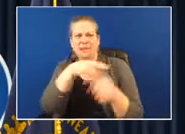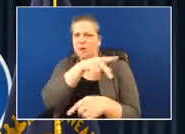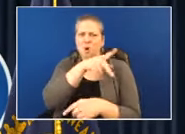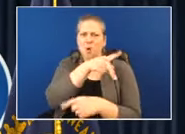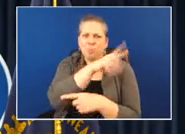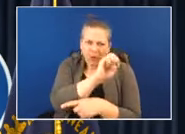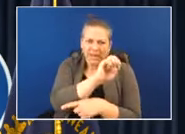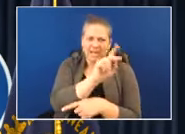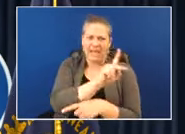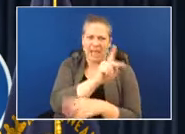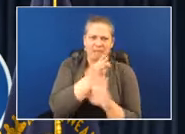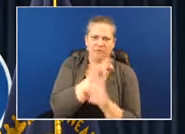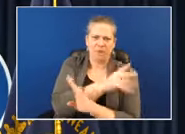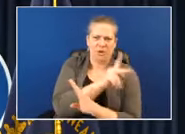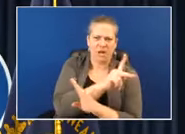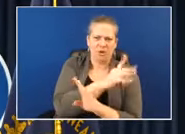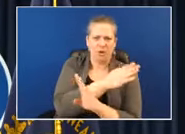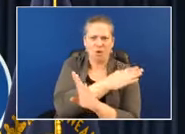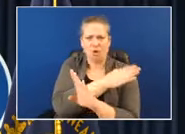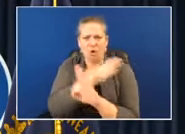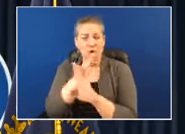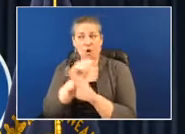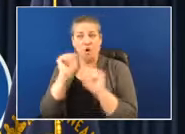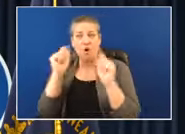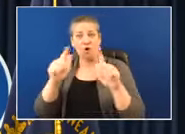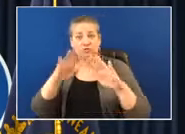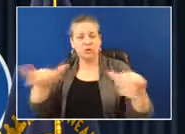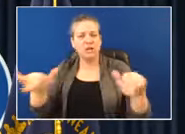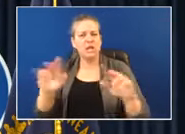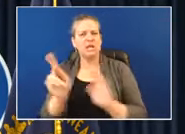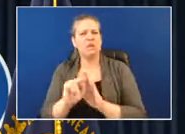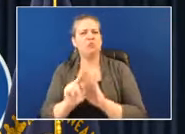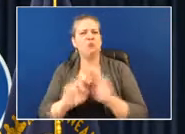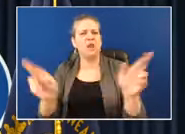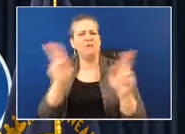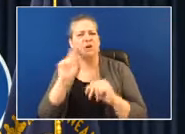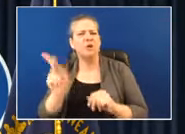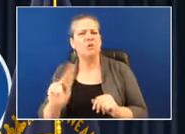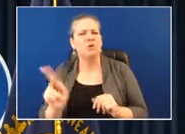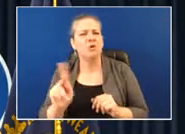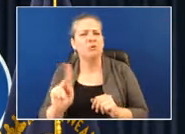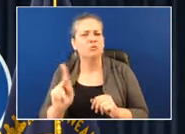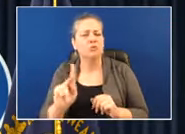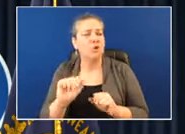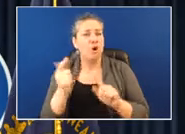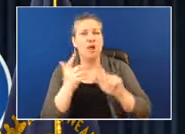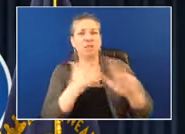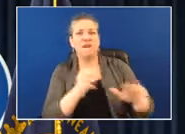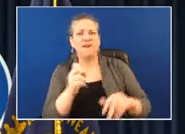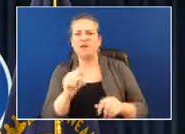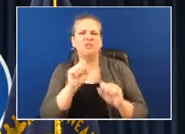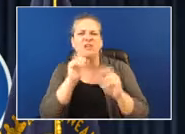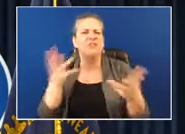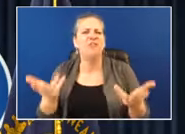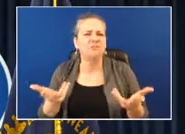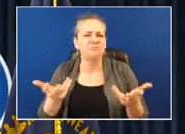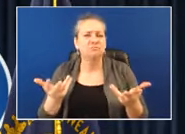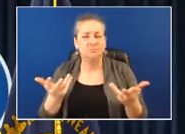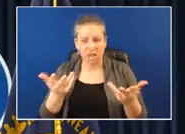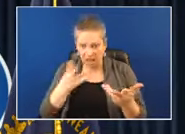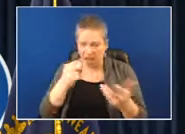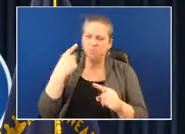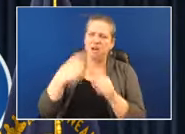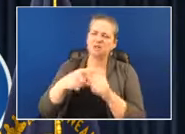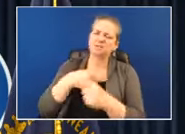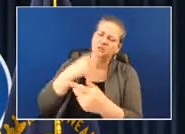every Kentucky kid being kindergarten ready and nobody being left out in the beginning. It also recognized our educators. Our